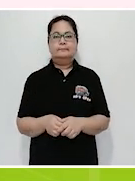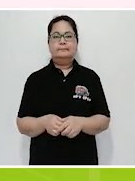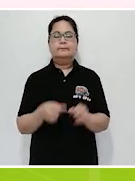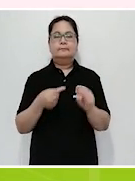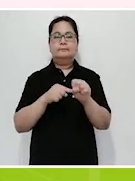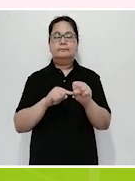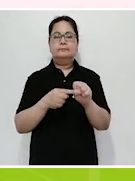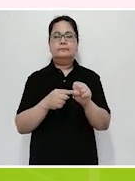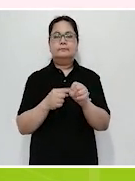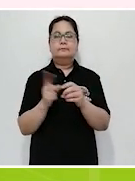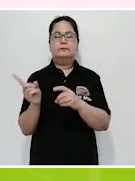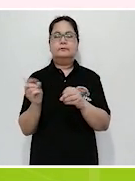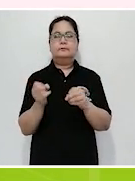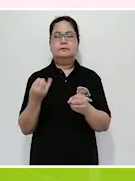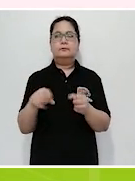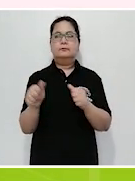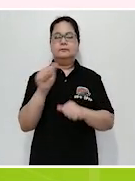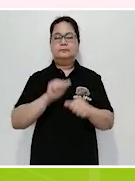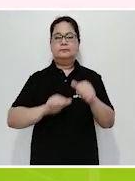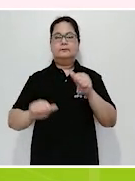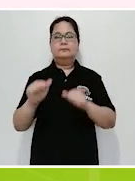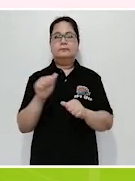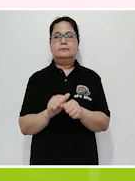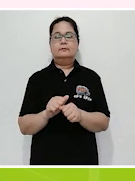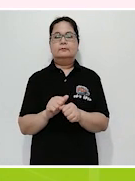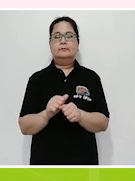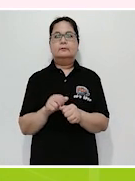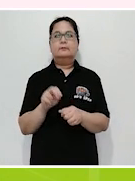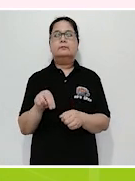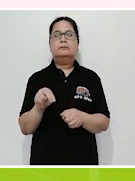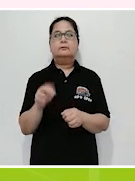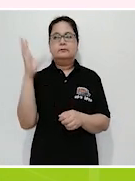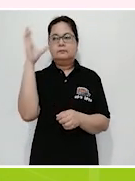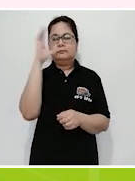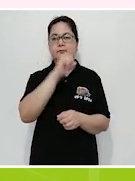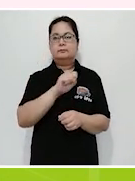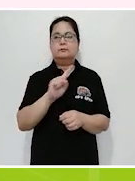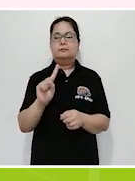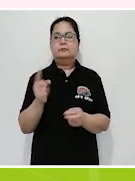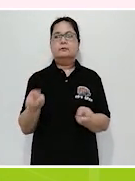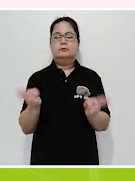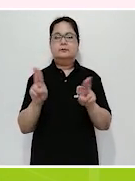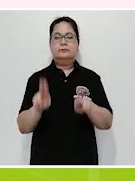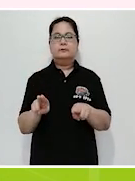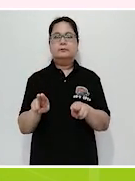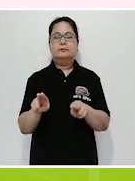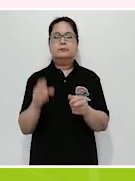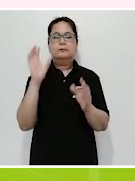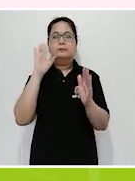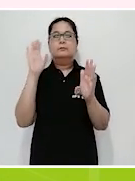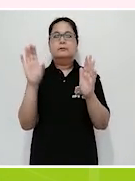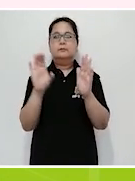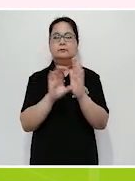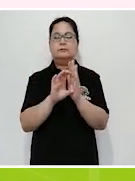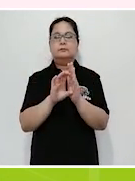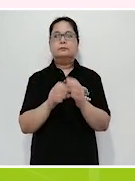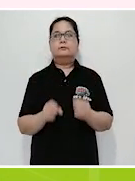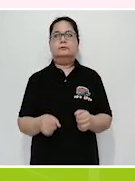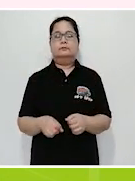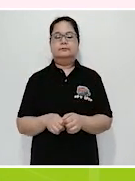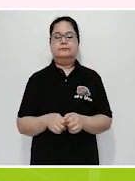Let us begin by doing this activity. You will need to predict what is going to happen in the illustrated